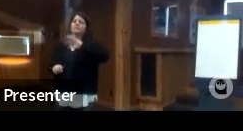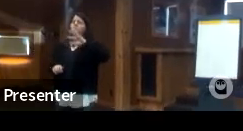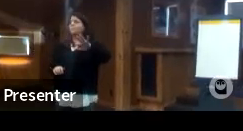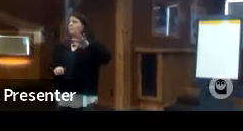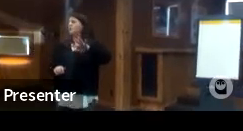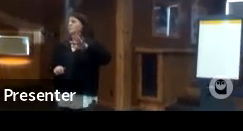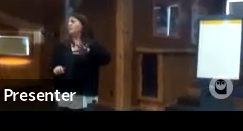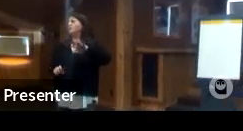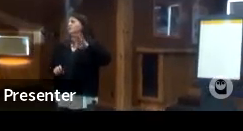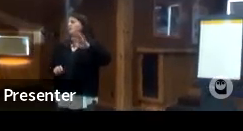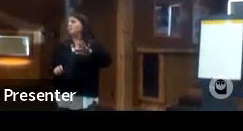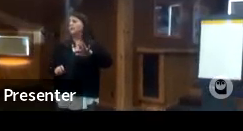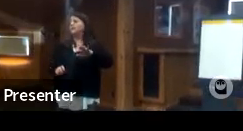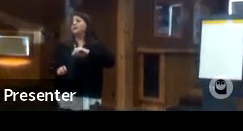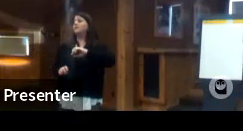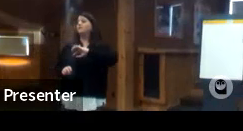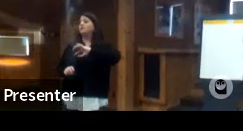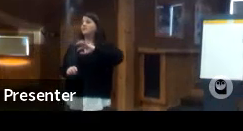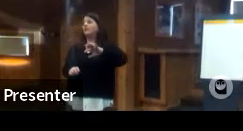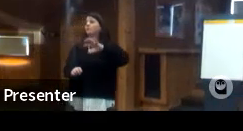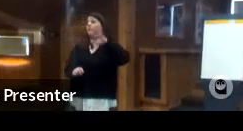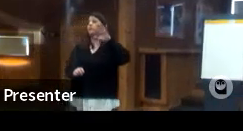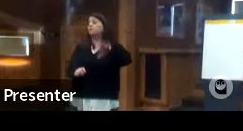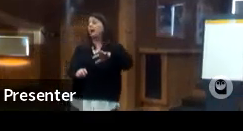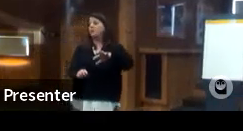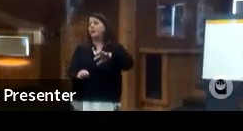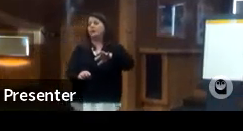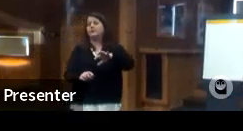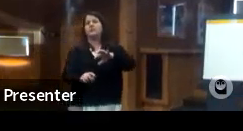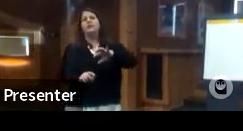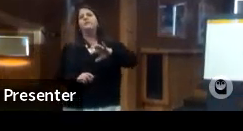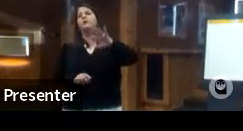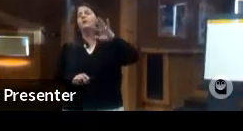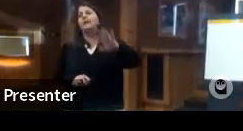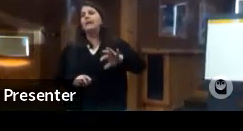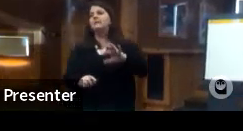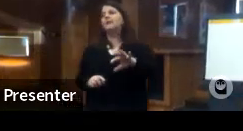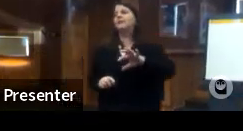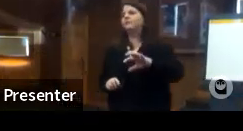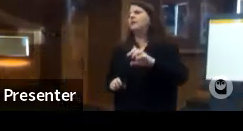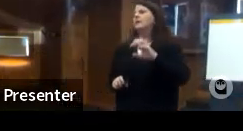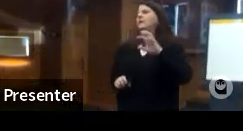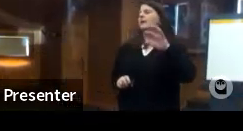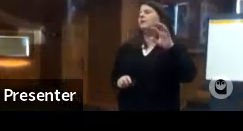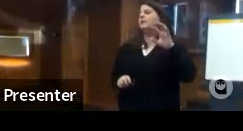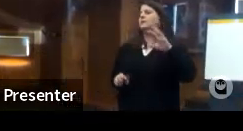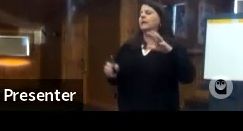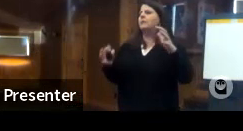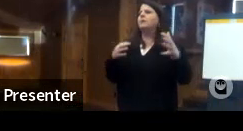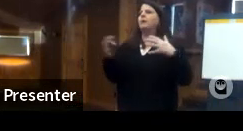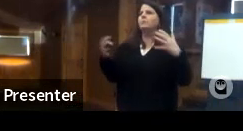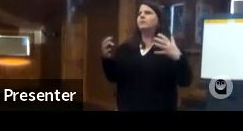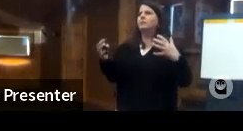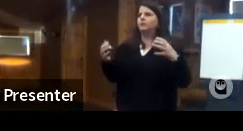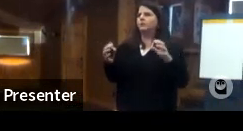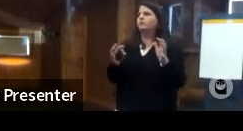parent because the perpetrator parent has dominated and they feel safe being with the power parent, even though it's unsafe. It's